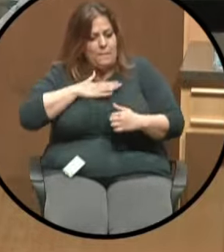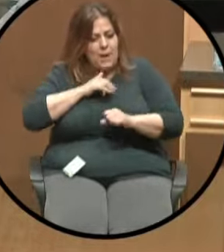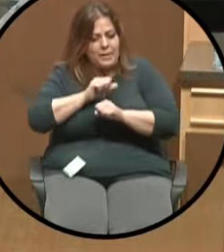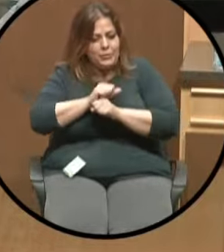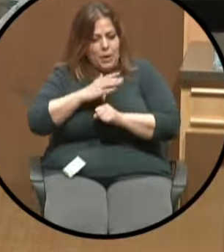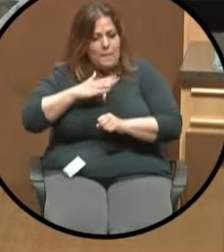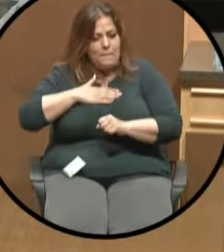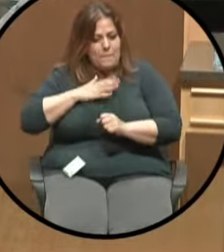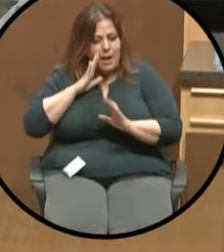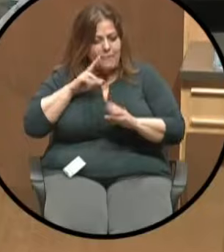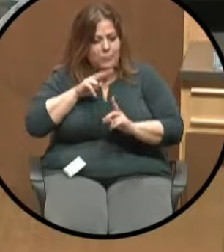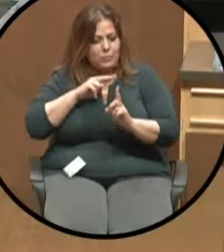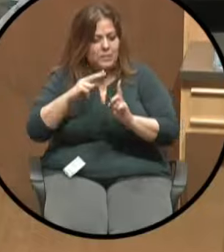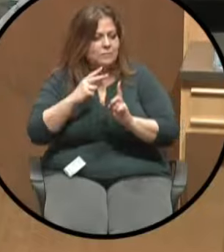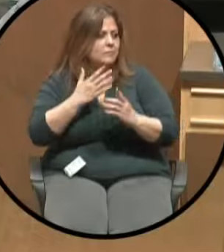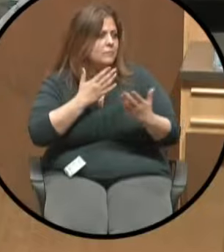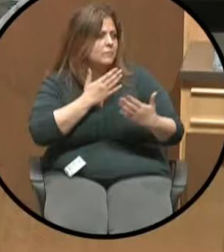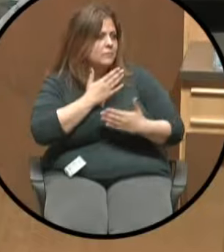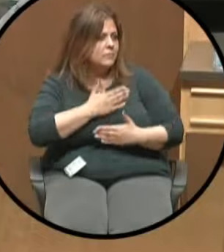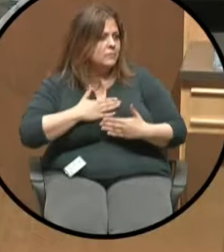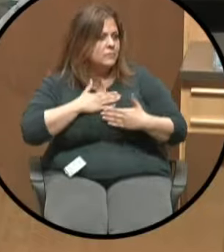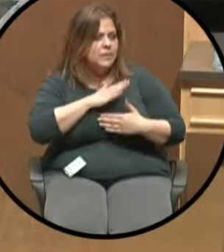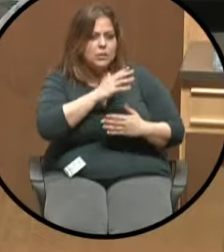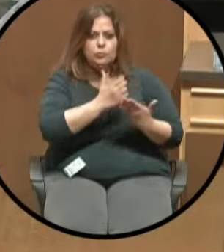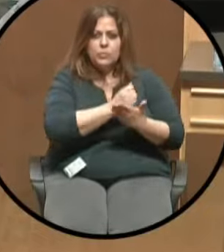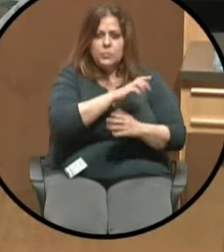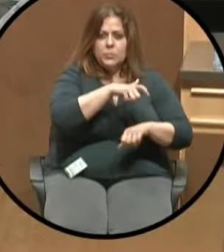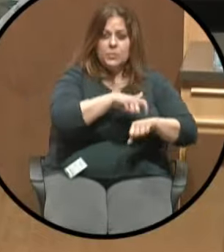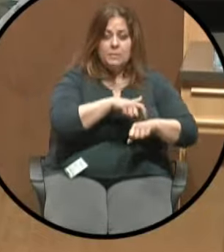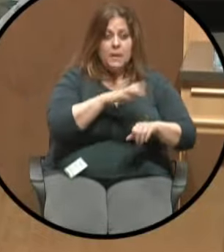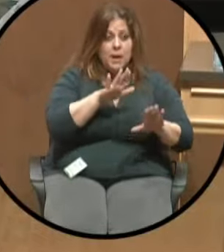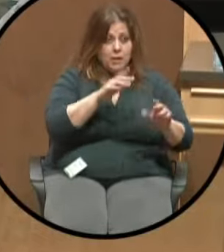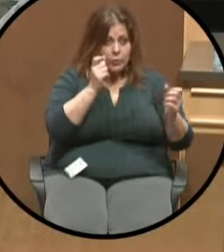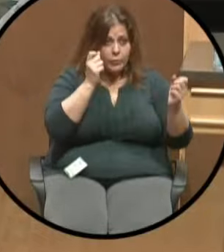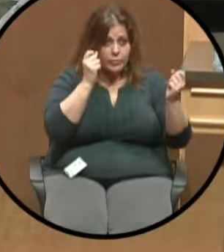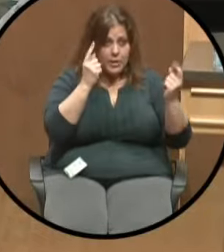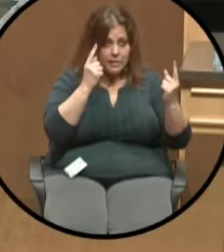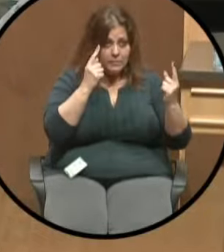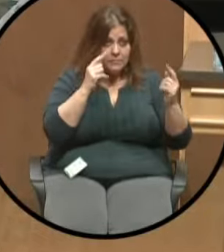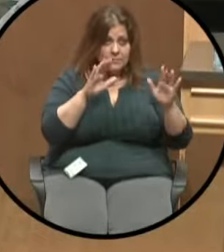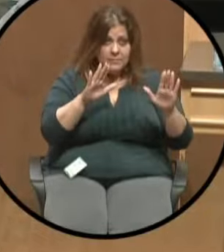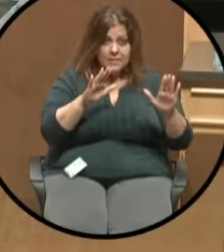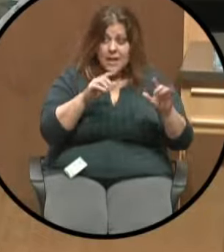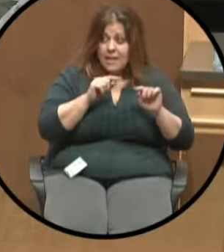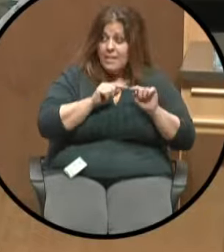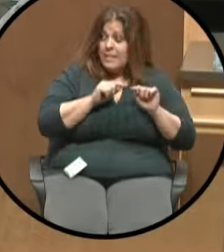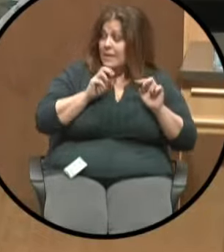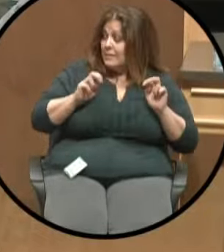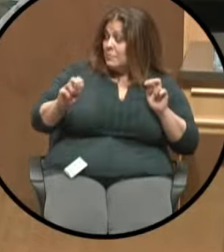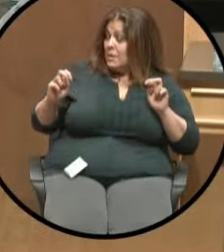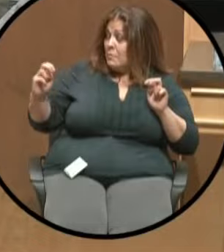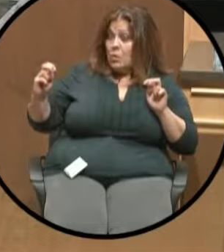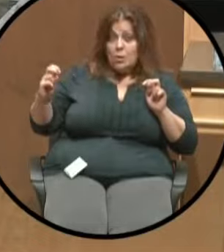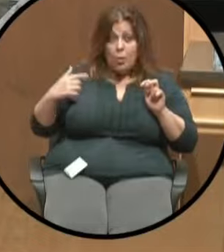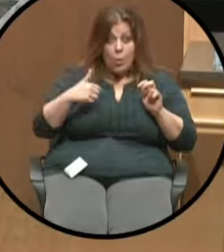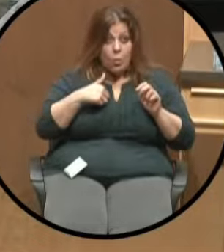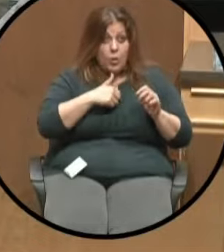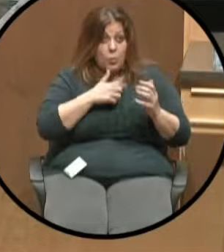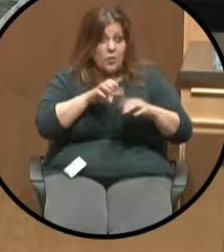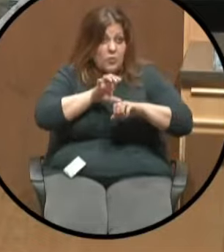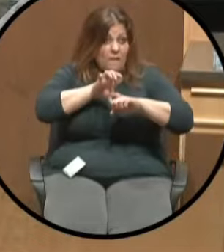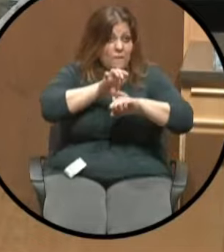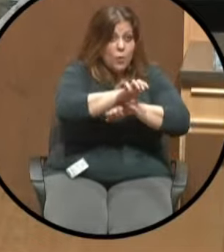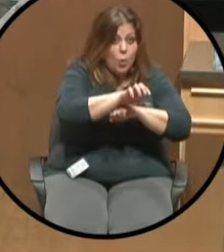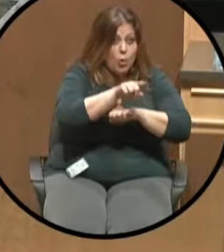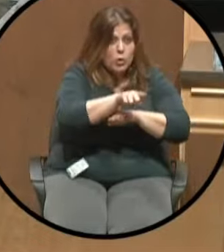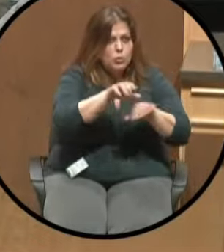And make no mistake about it, the people sitting in this room is not to force anyone to do